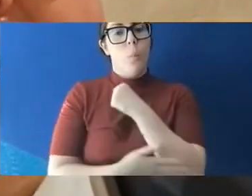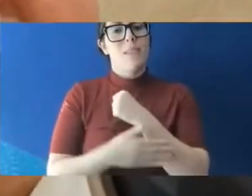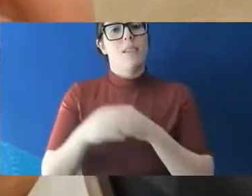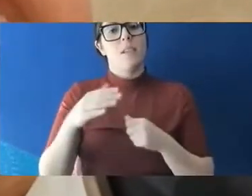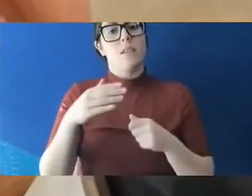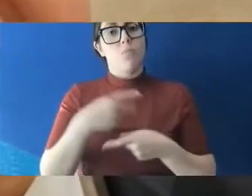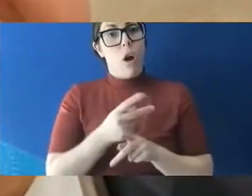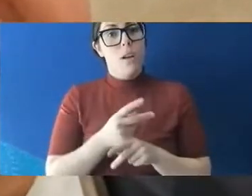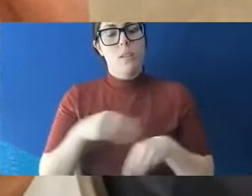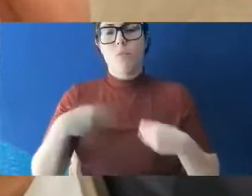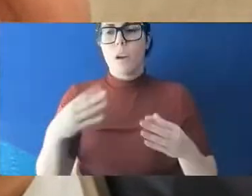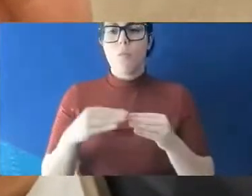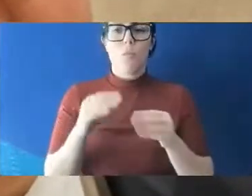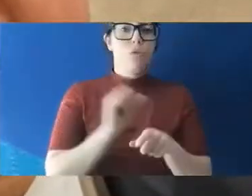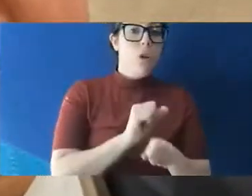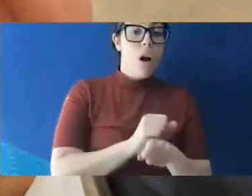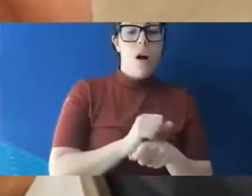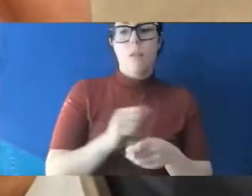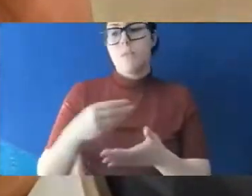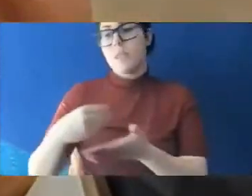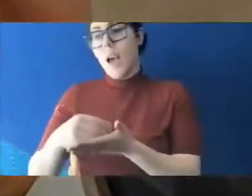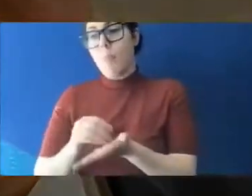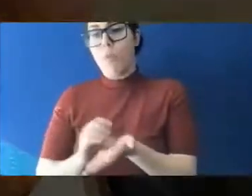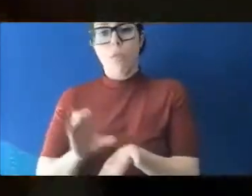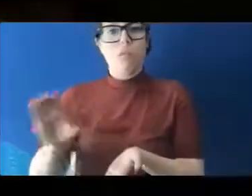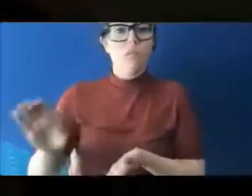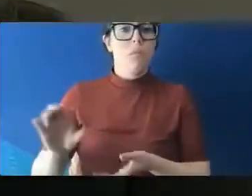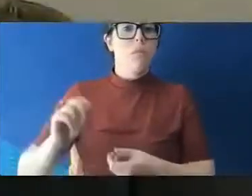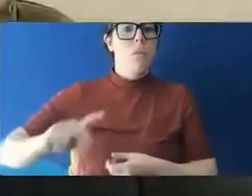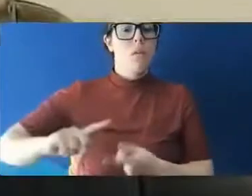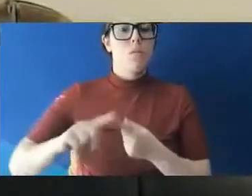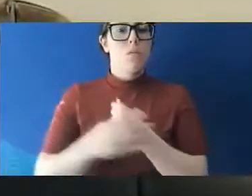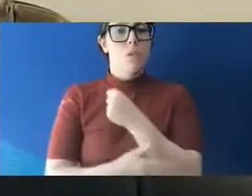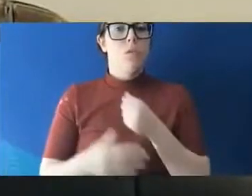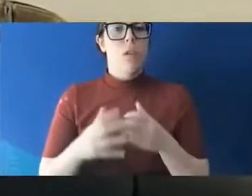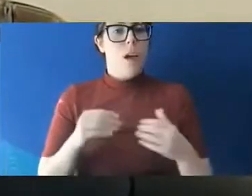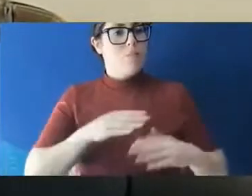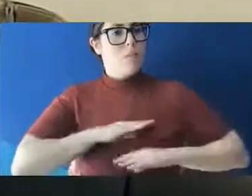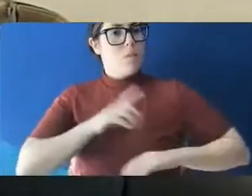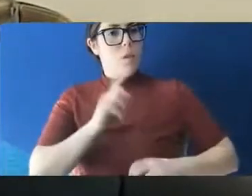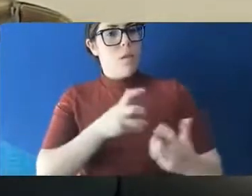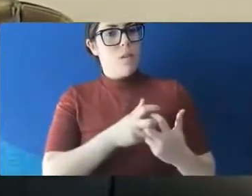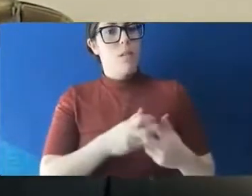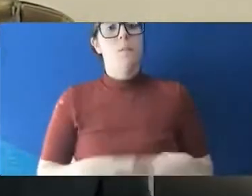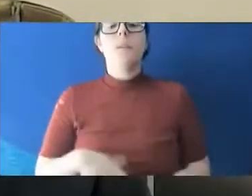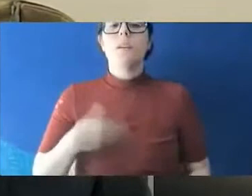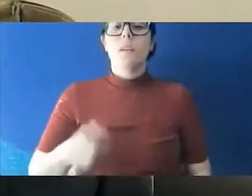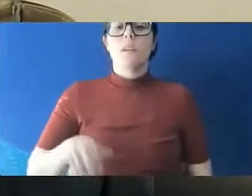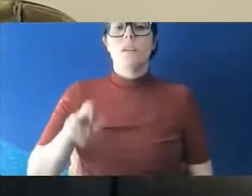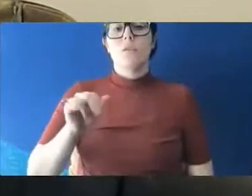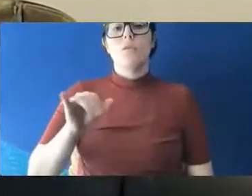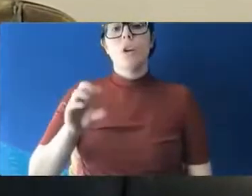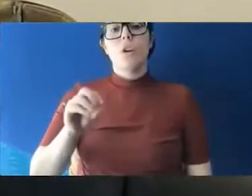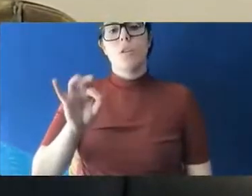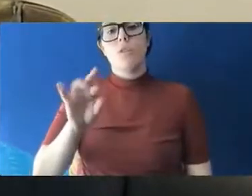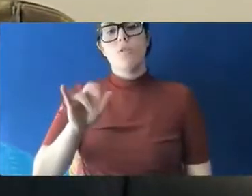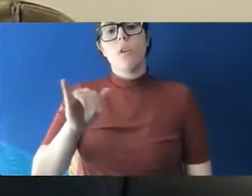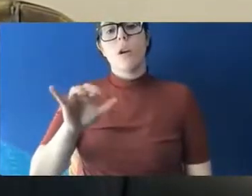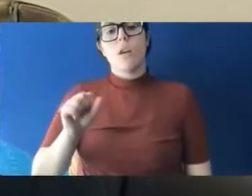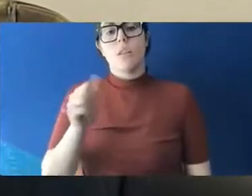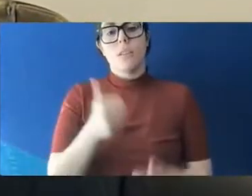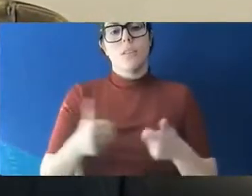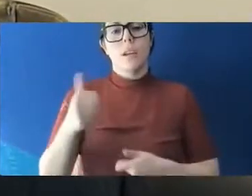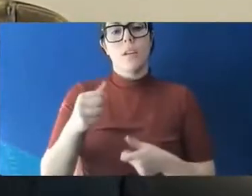capital, diverse sources of that, but also meet them where they are. My name is Rico Frias, and I am the Executive Director of